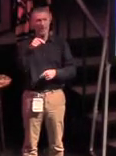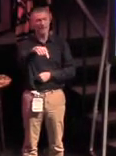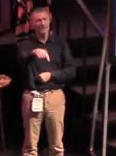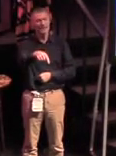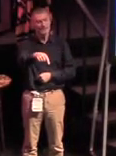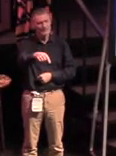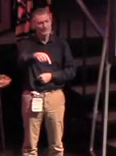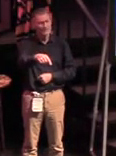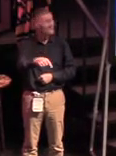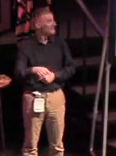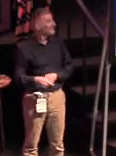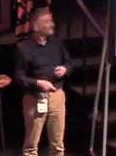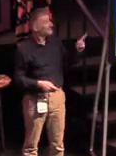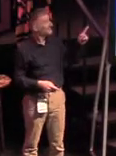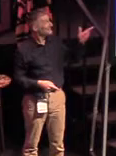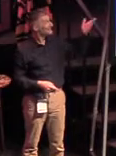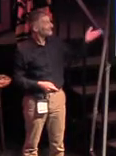So at the heart, that's me.